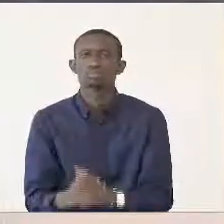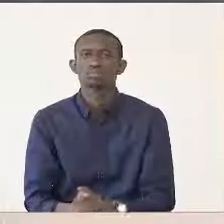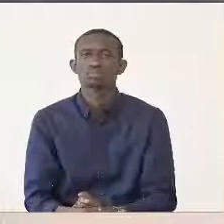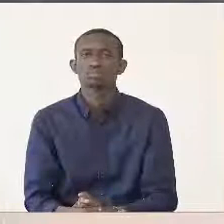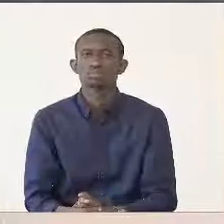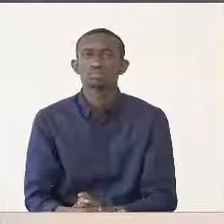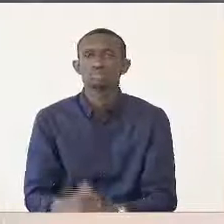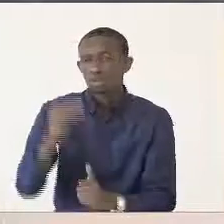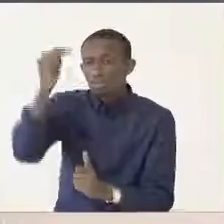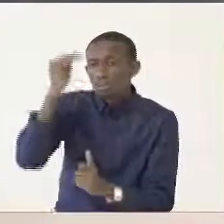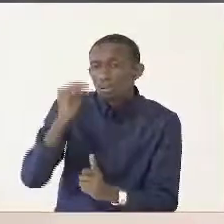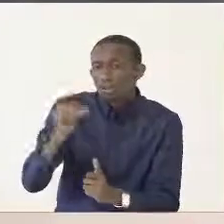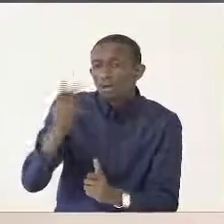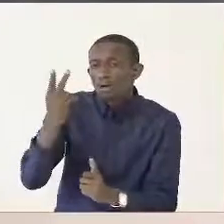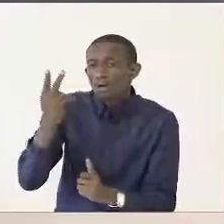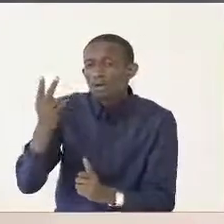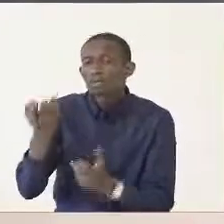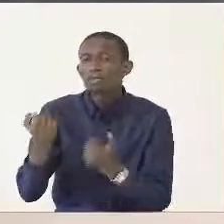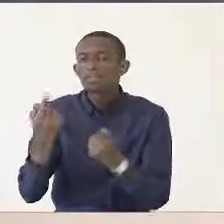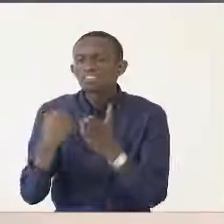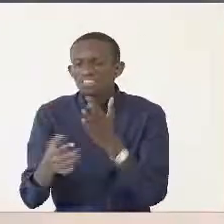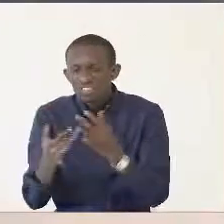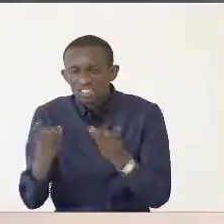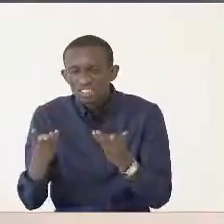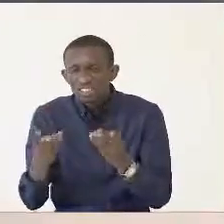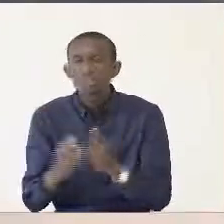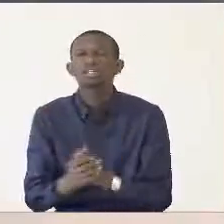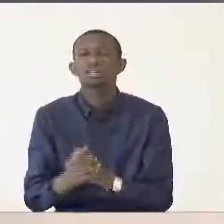this second equation, what do we have by the multiplication? We have